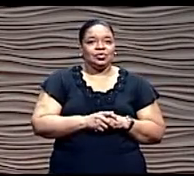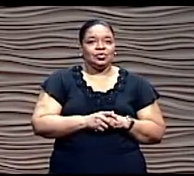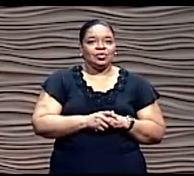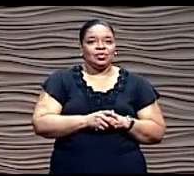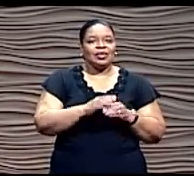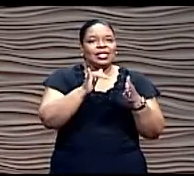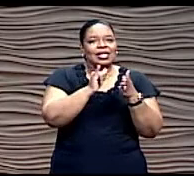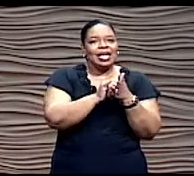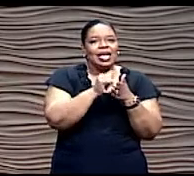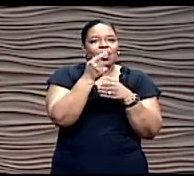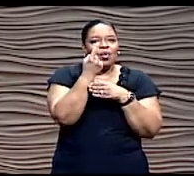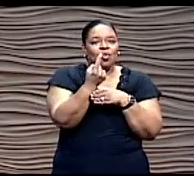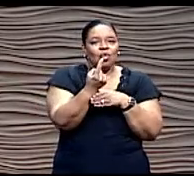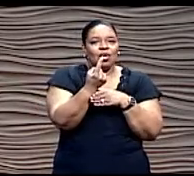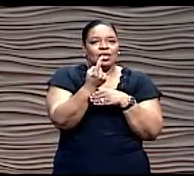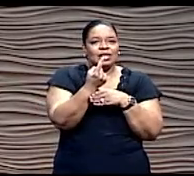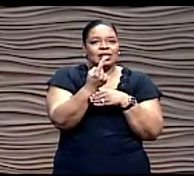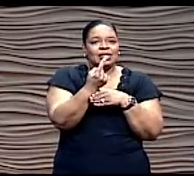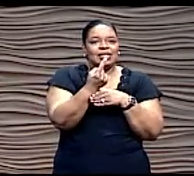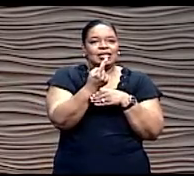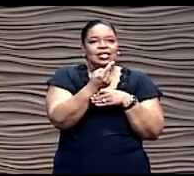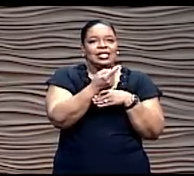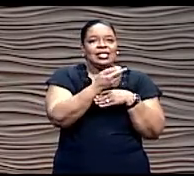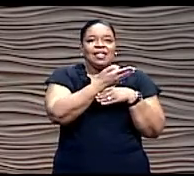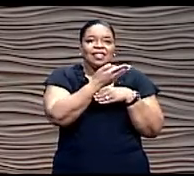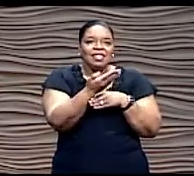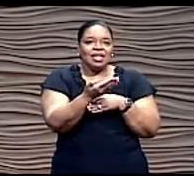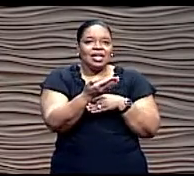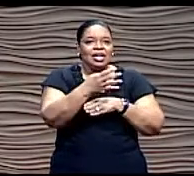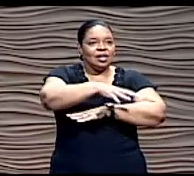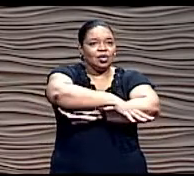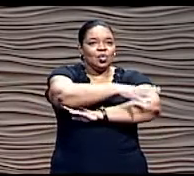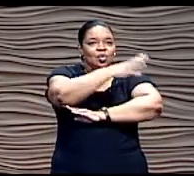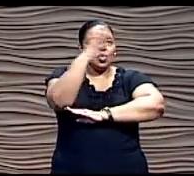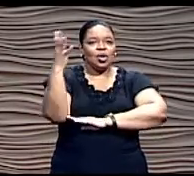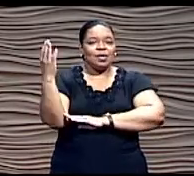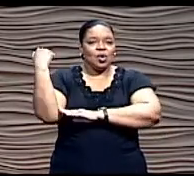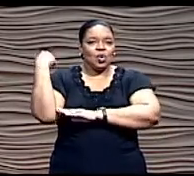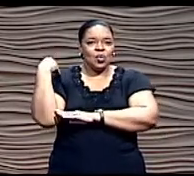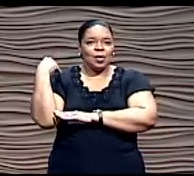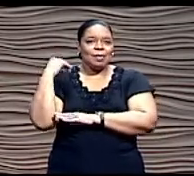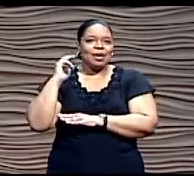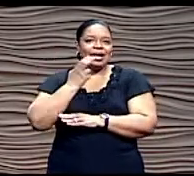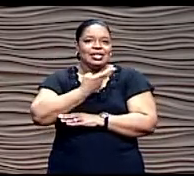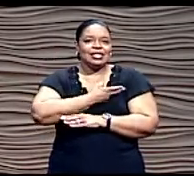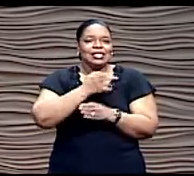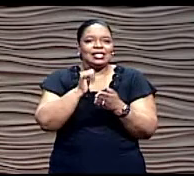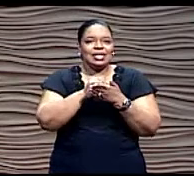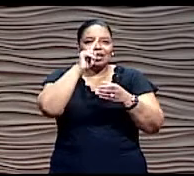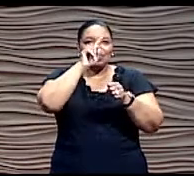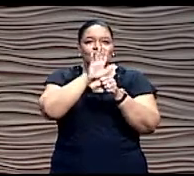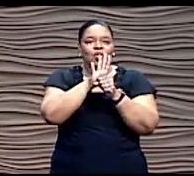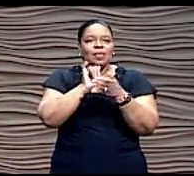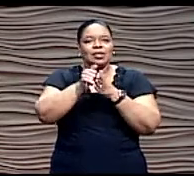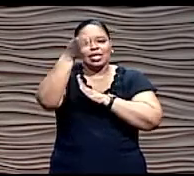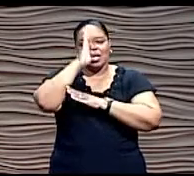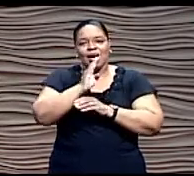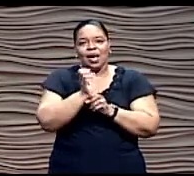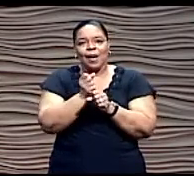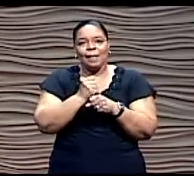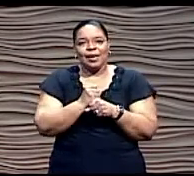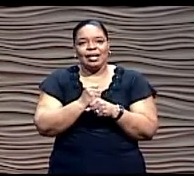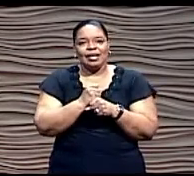because that one symbol of the rainbow reminds us that the promise that God made